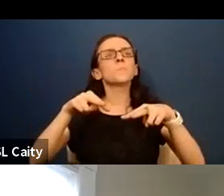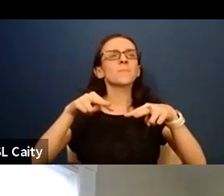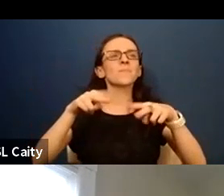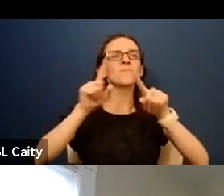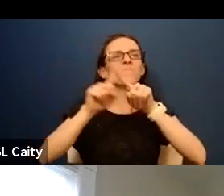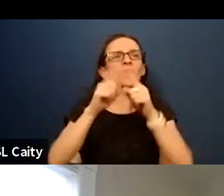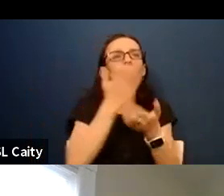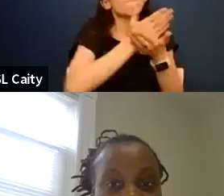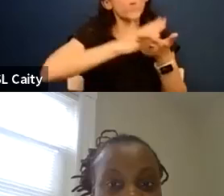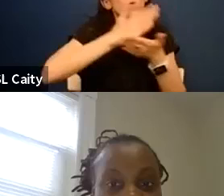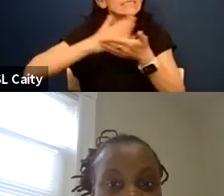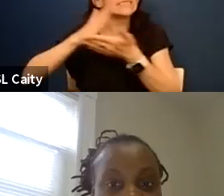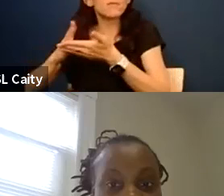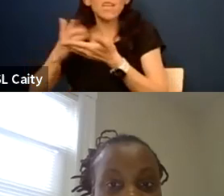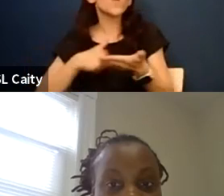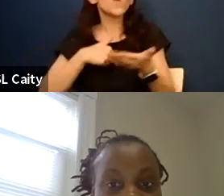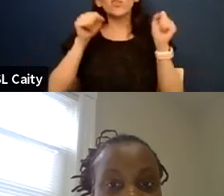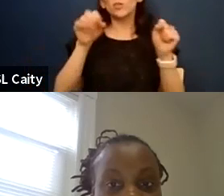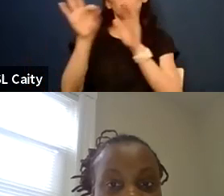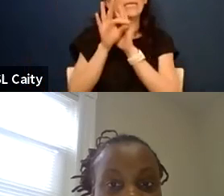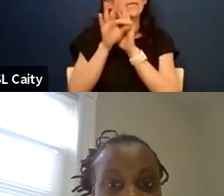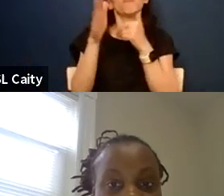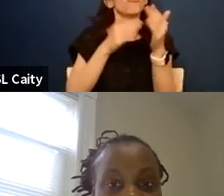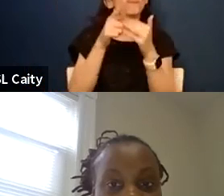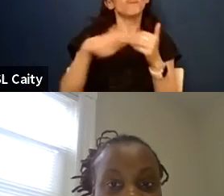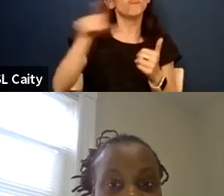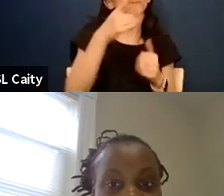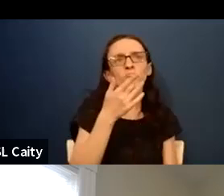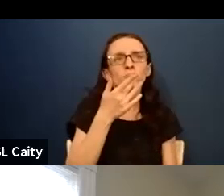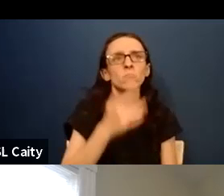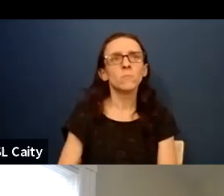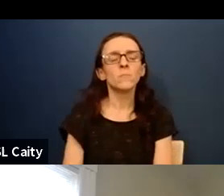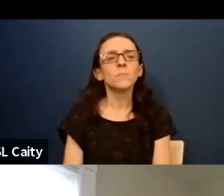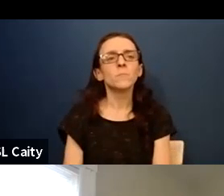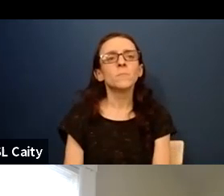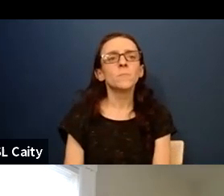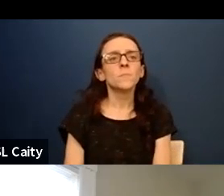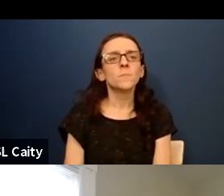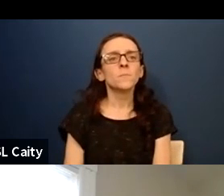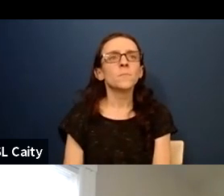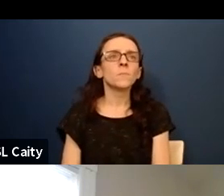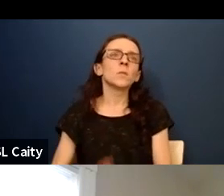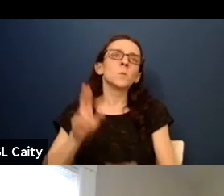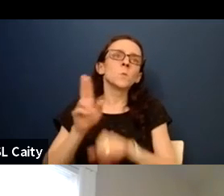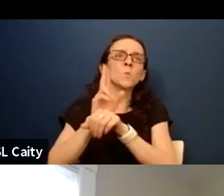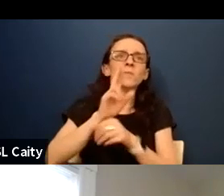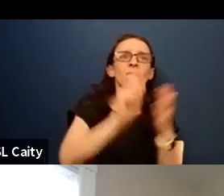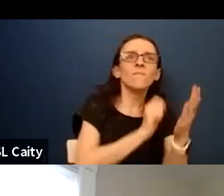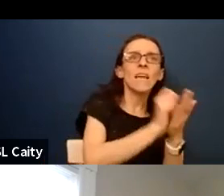we can start with whatever one we'd like, in a phase